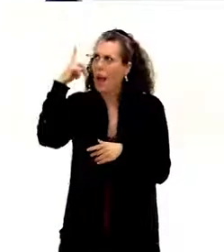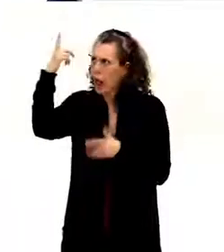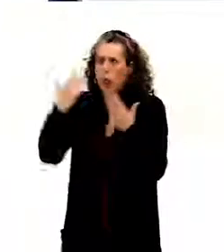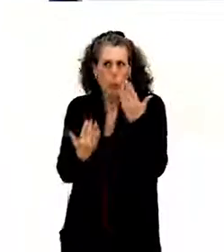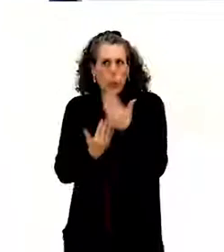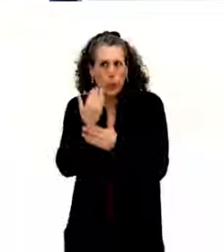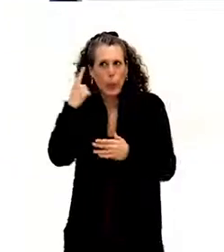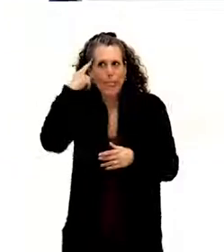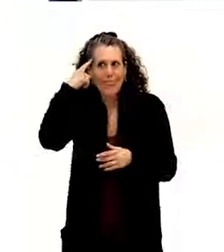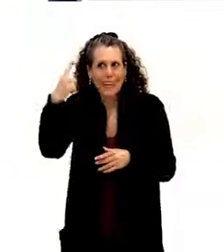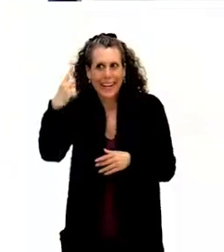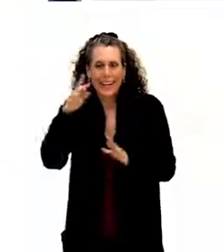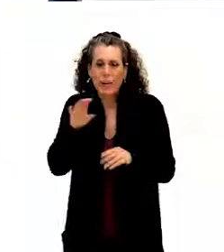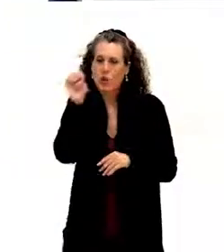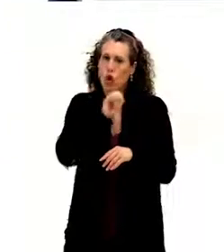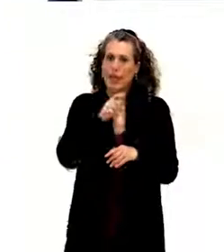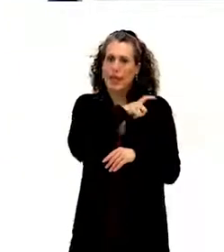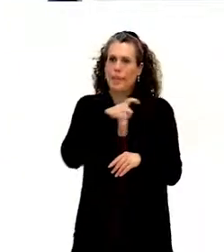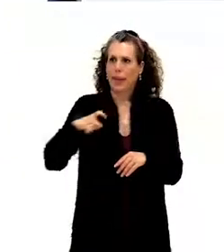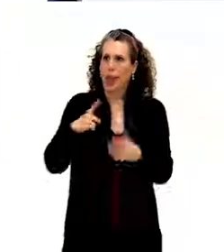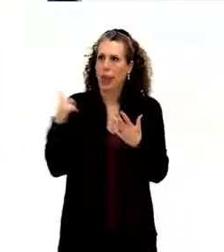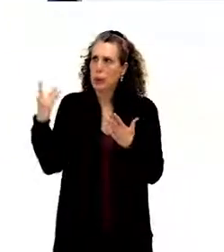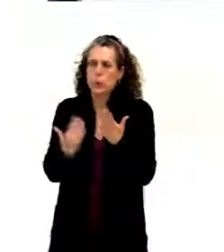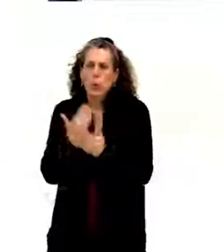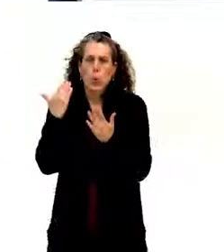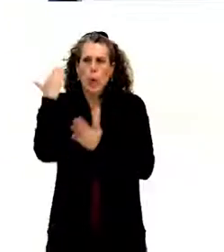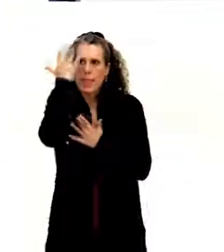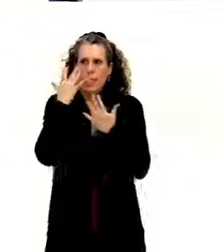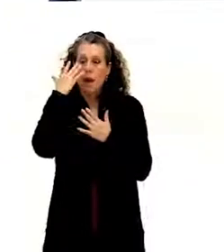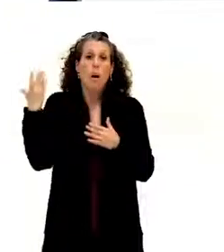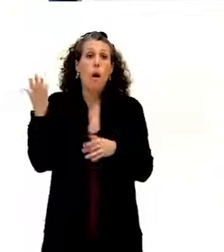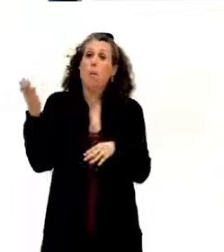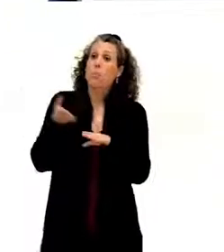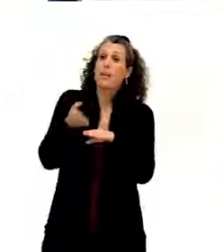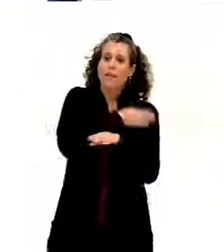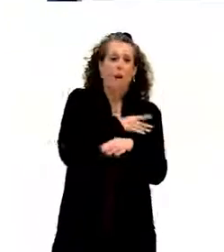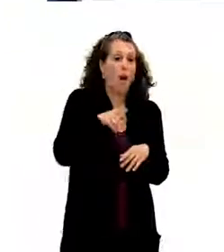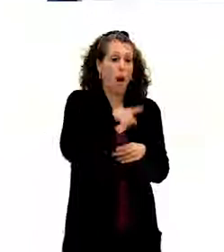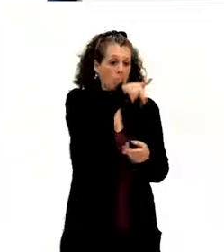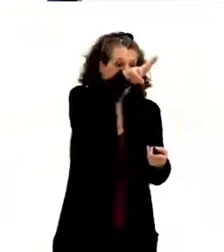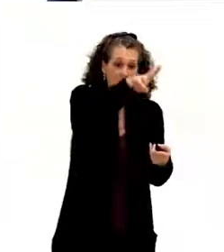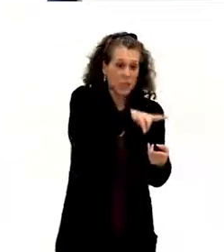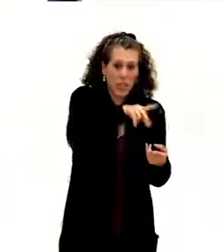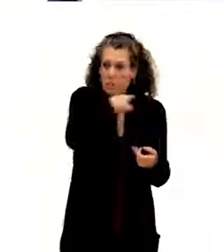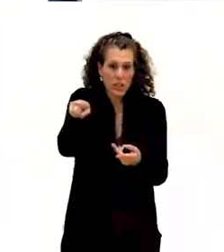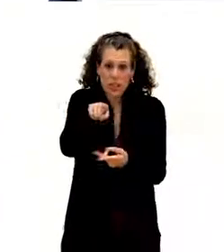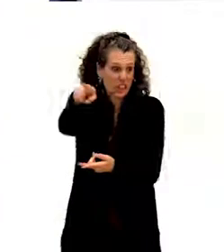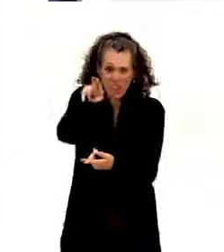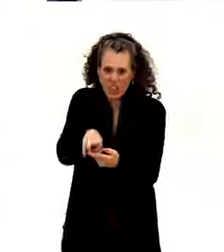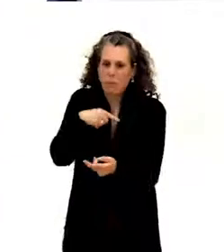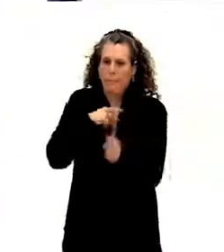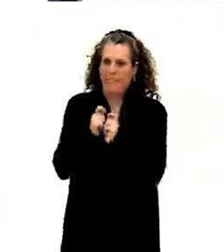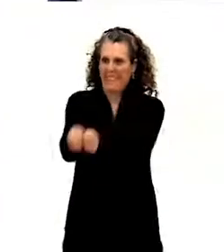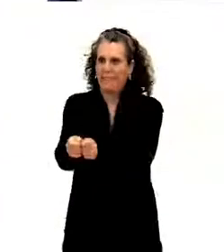thinking process on the part of the European Commission to move away from the lowest price. Many member states, specifically